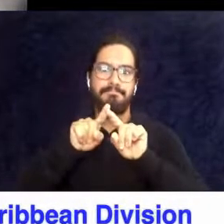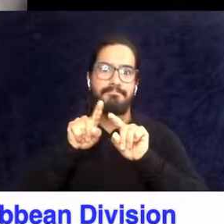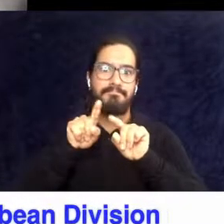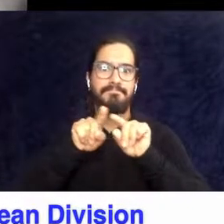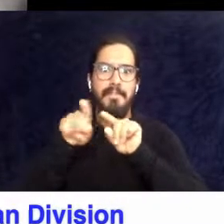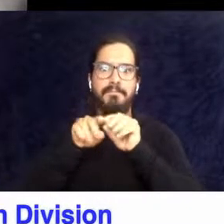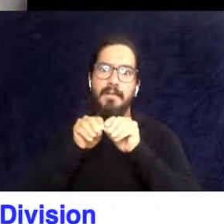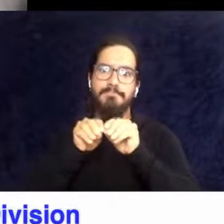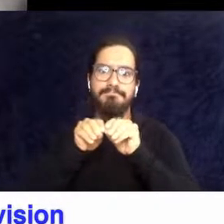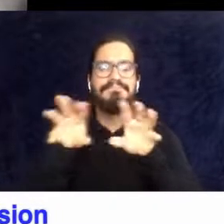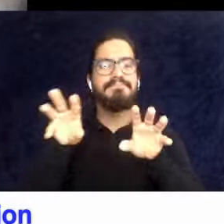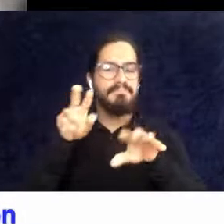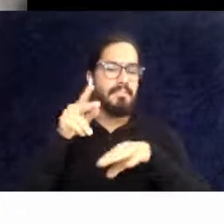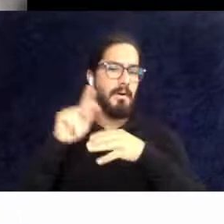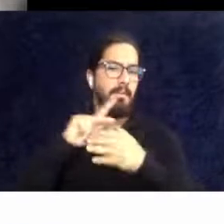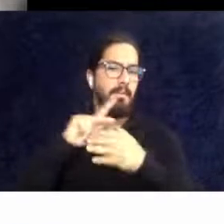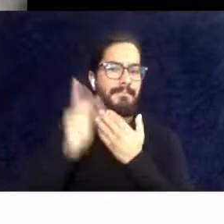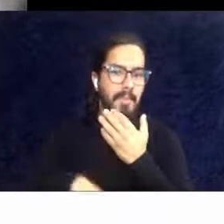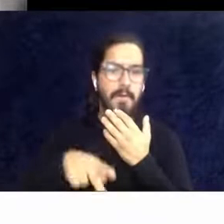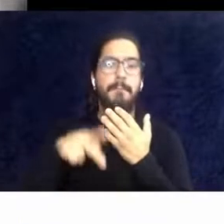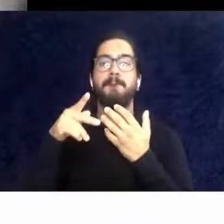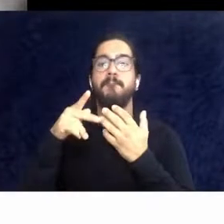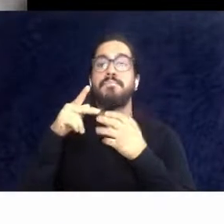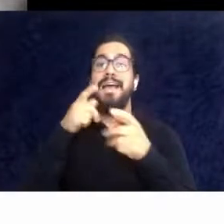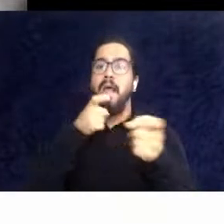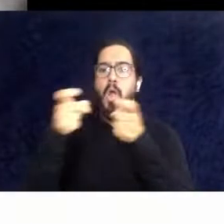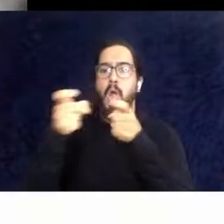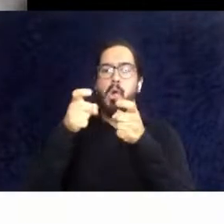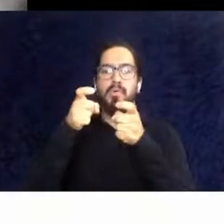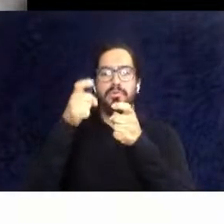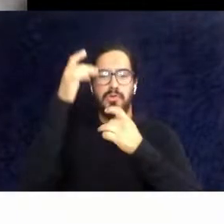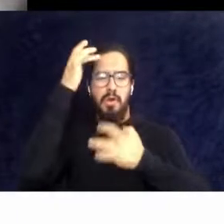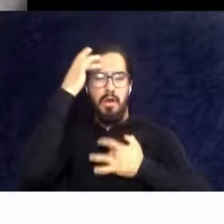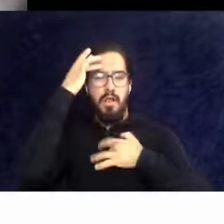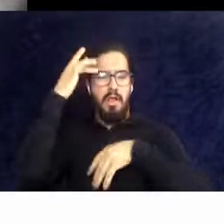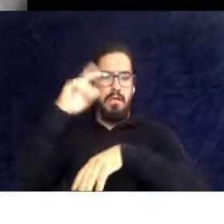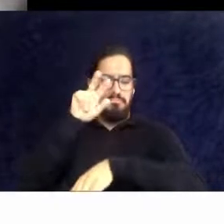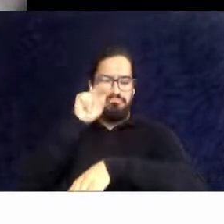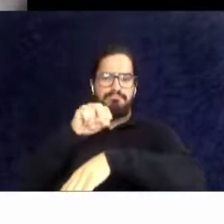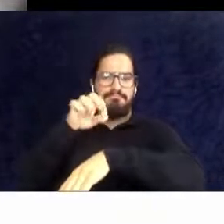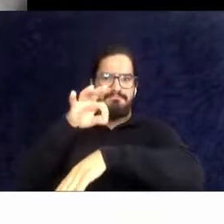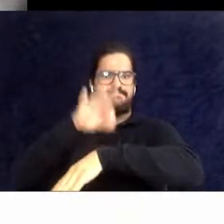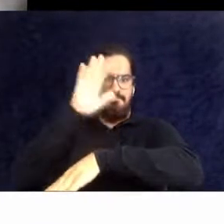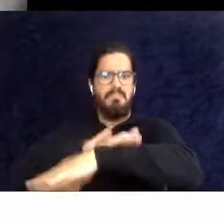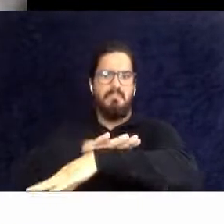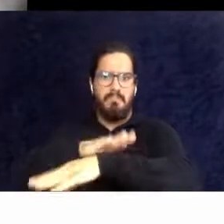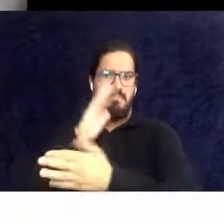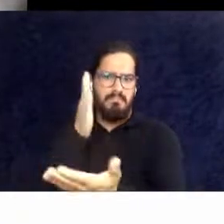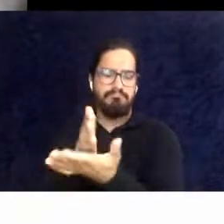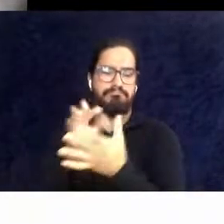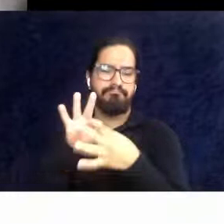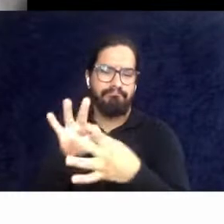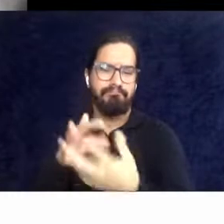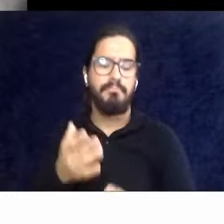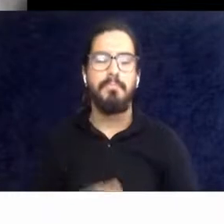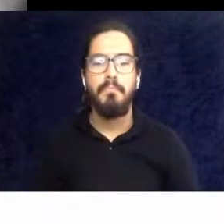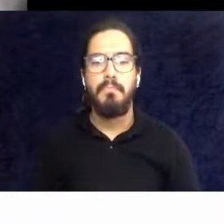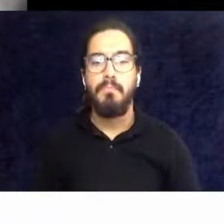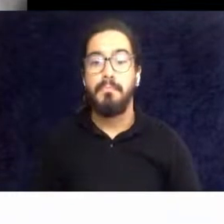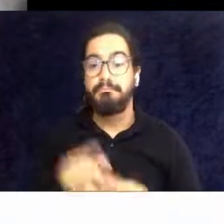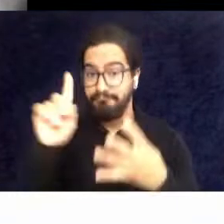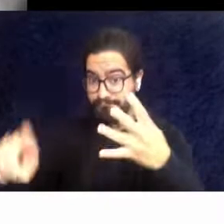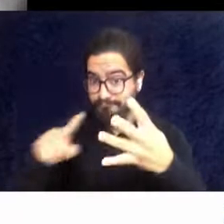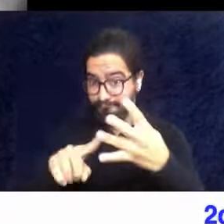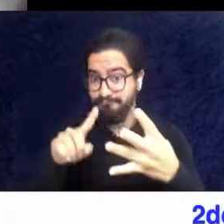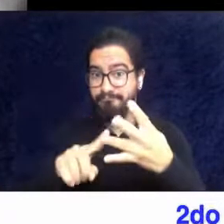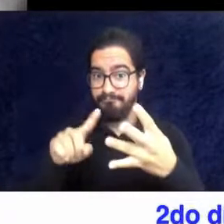activities, and vector control efforts. We also are honored to have Dr.